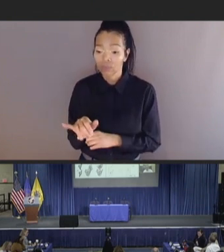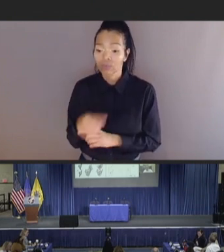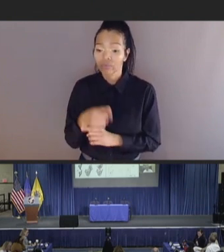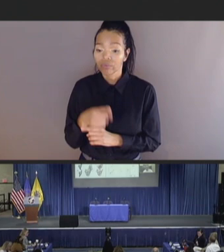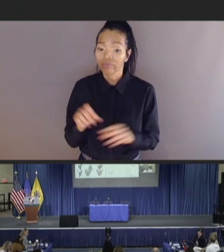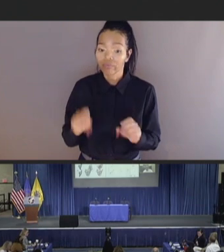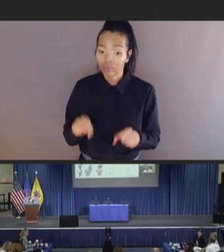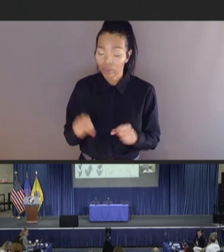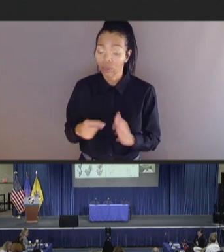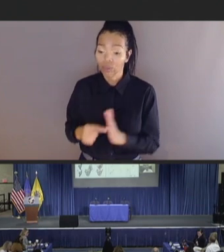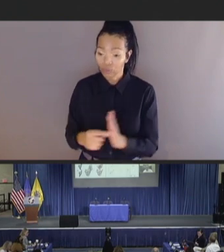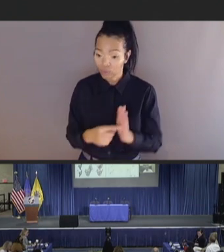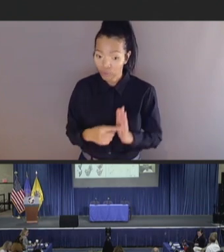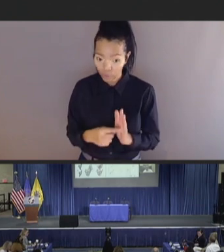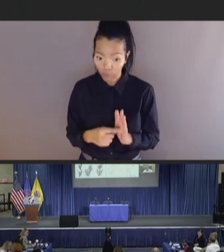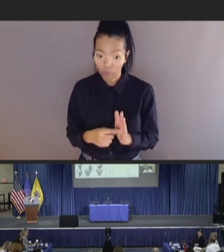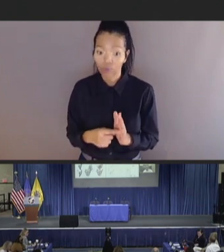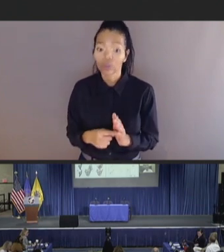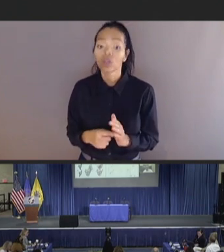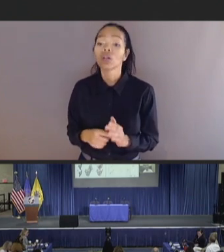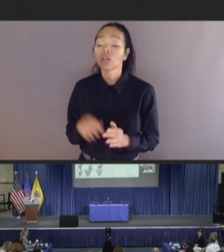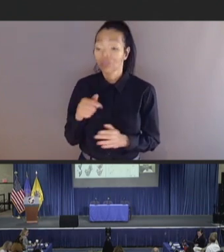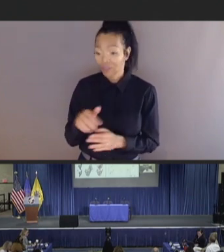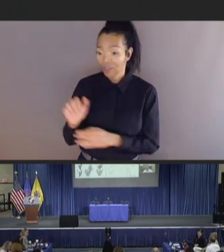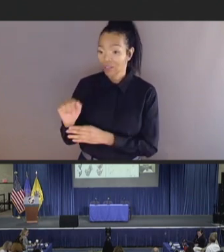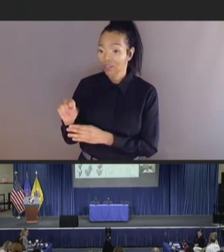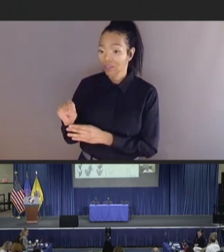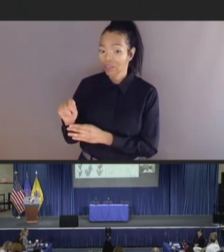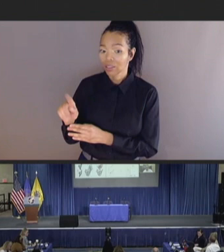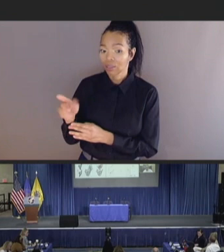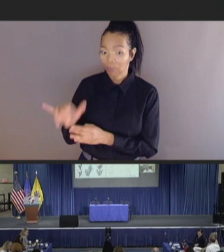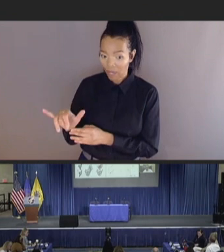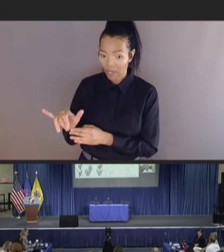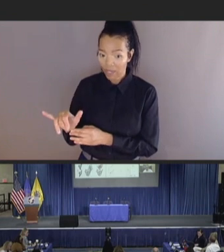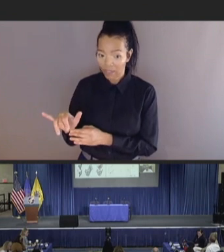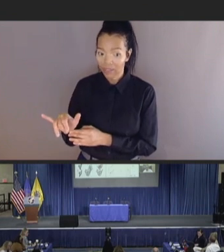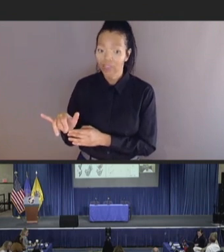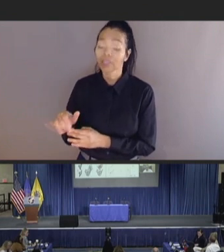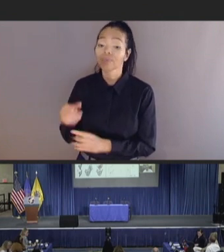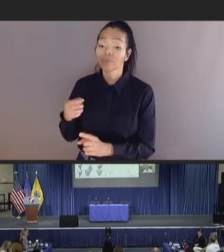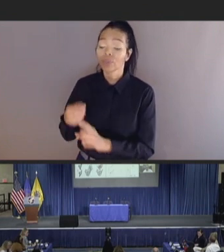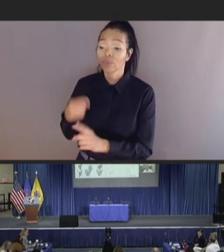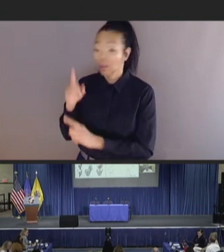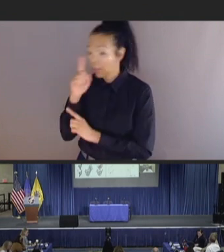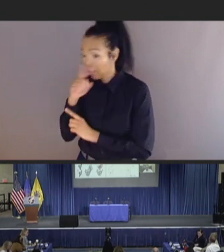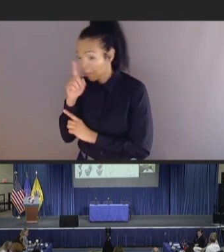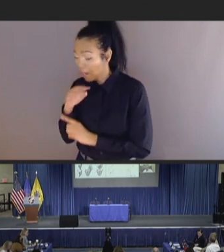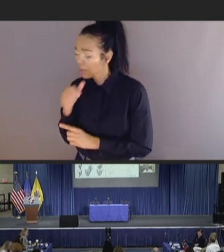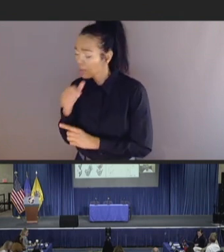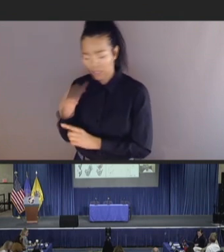to show that antibodies that are developed by the blue cells from the mouse, not the humanized, they are